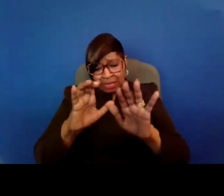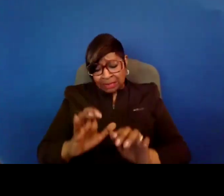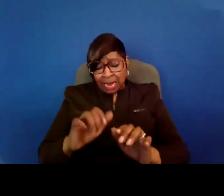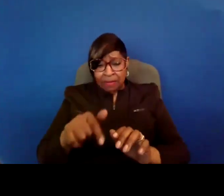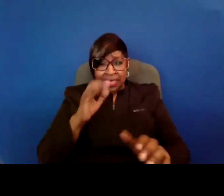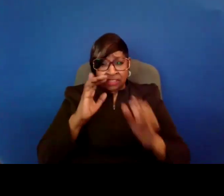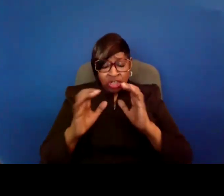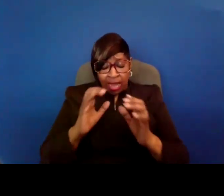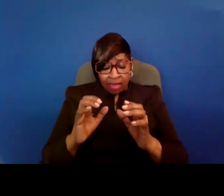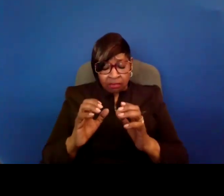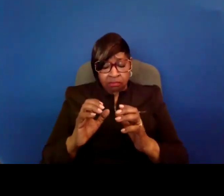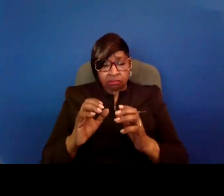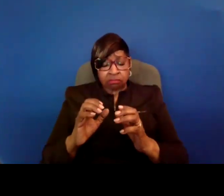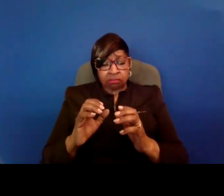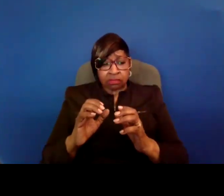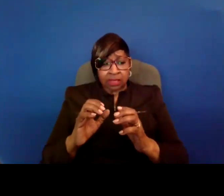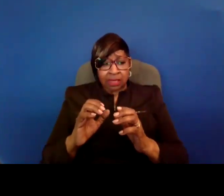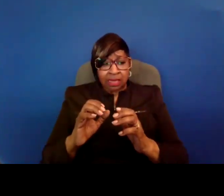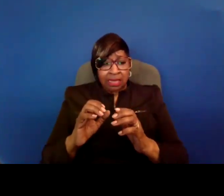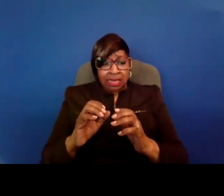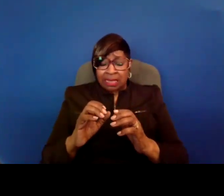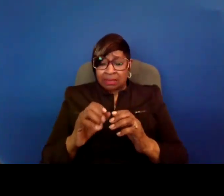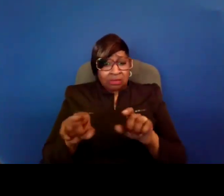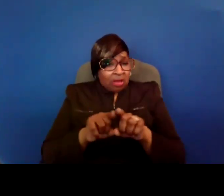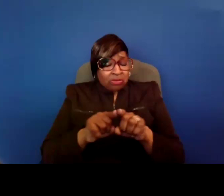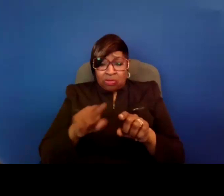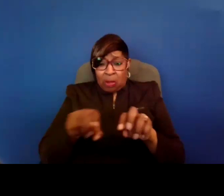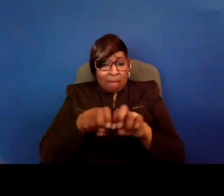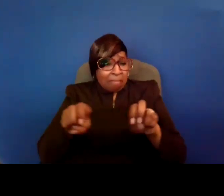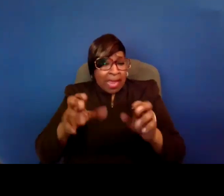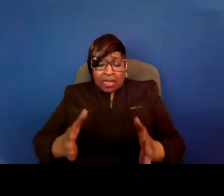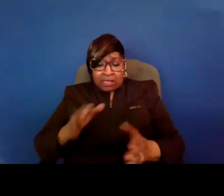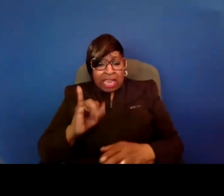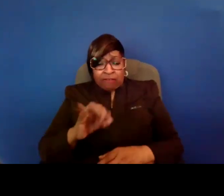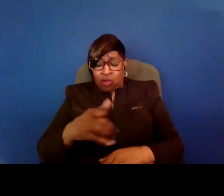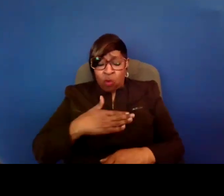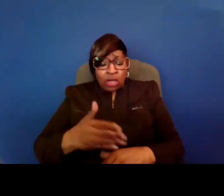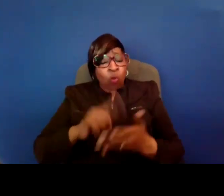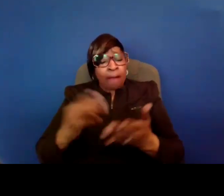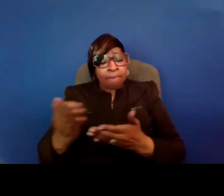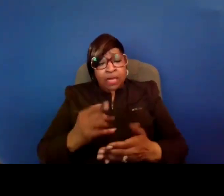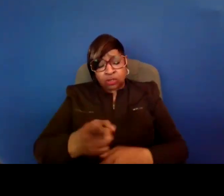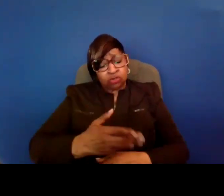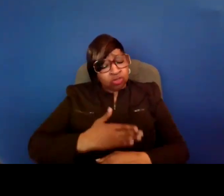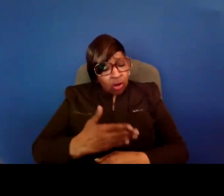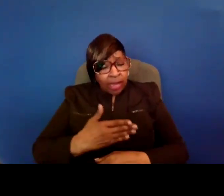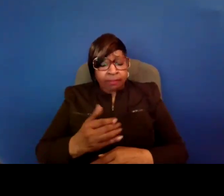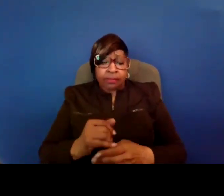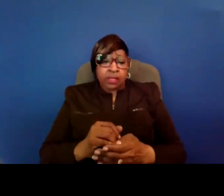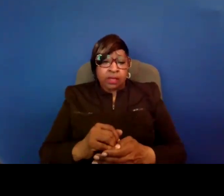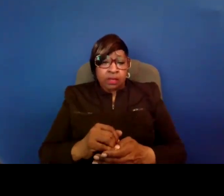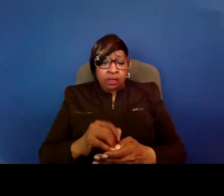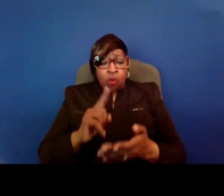chat, even the panelists here, if you're willing, just what brings you joy? What brings you